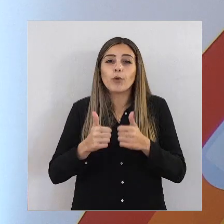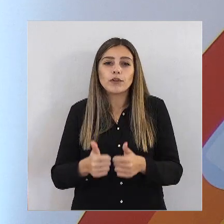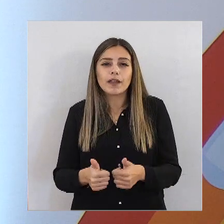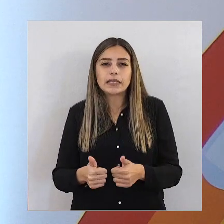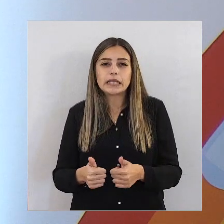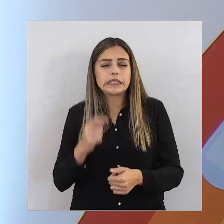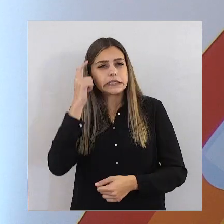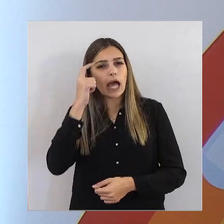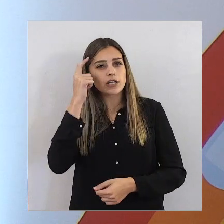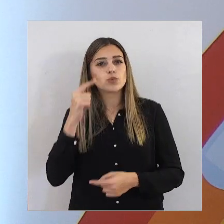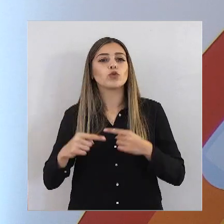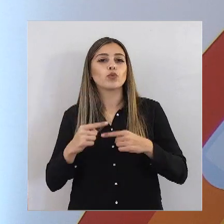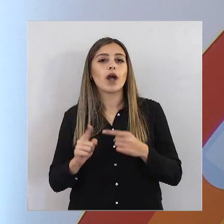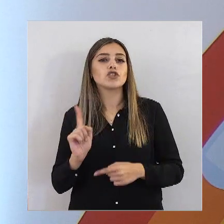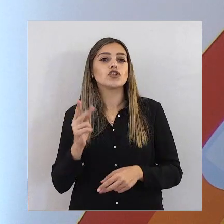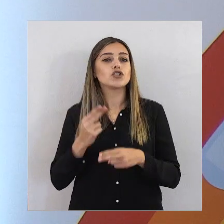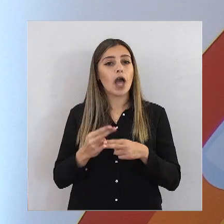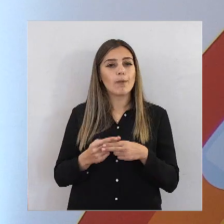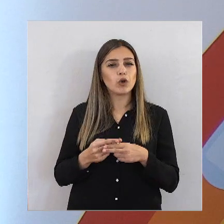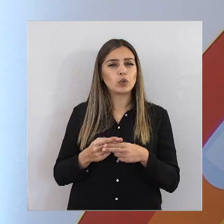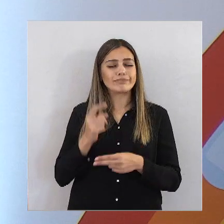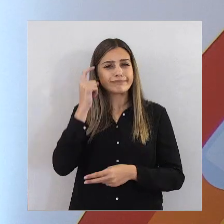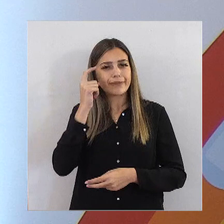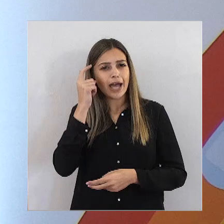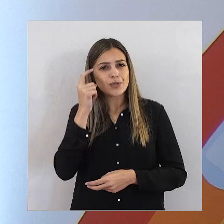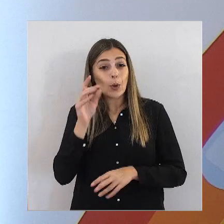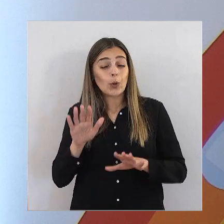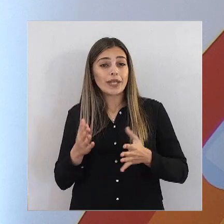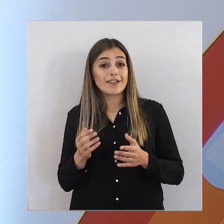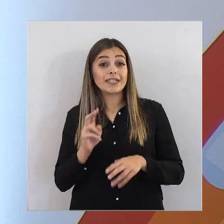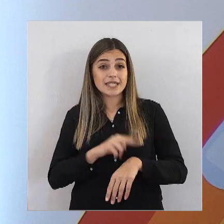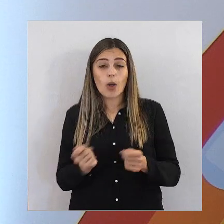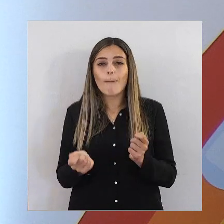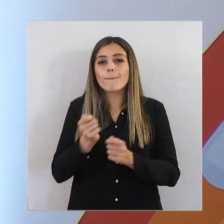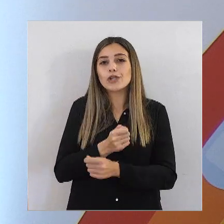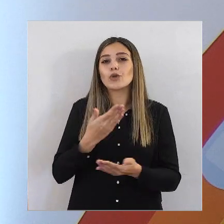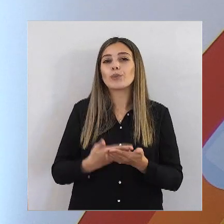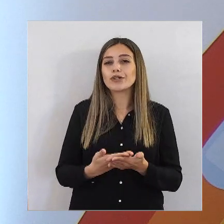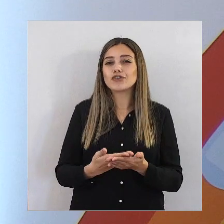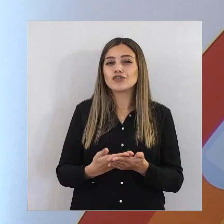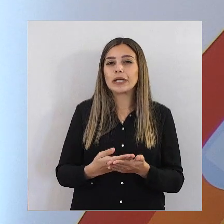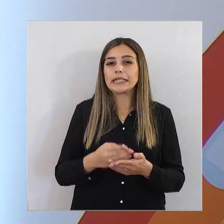how we can do better in line with evolving research and latest evidence.